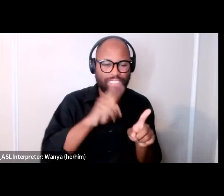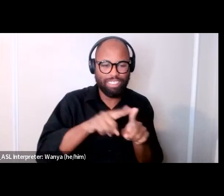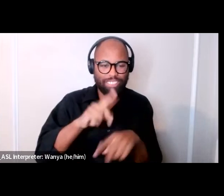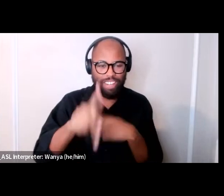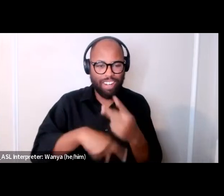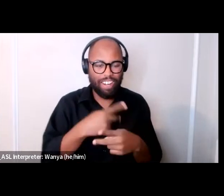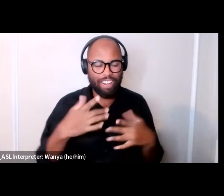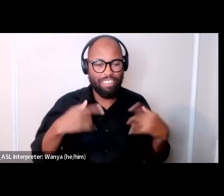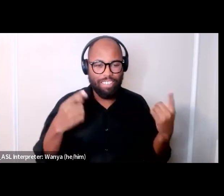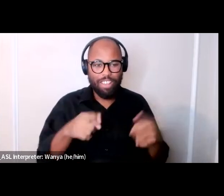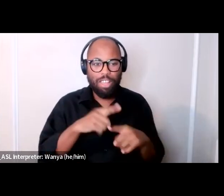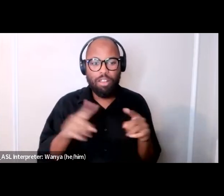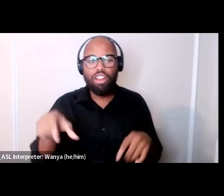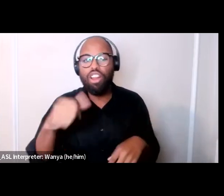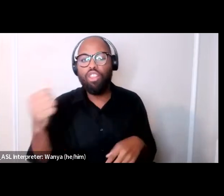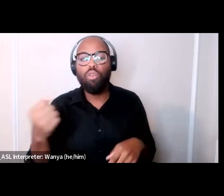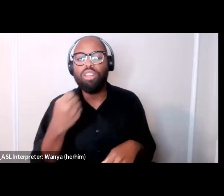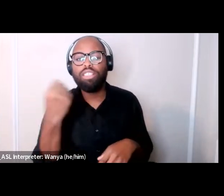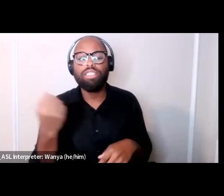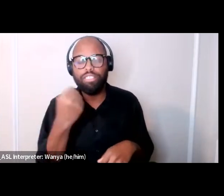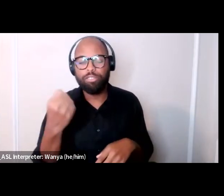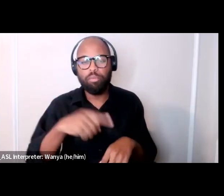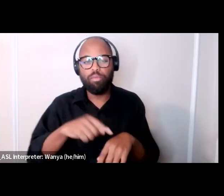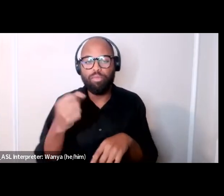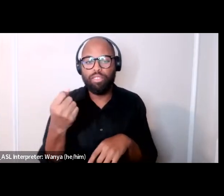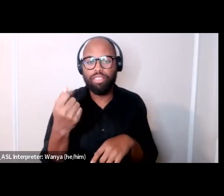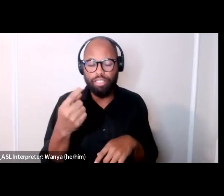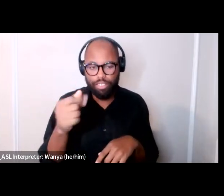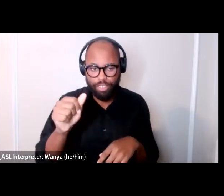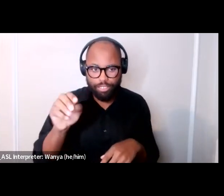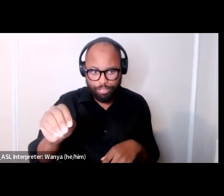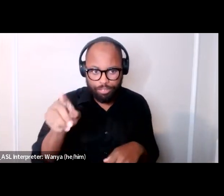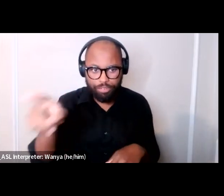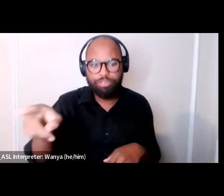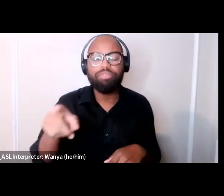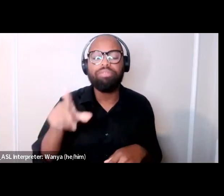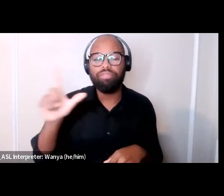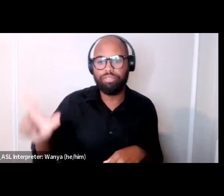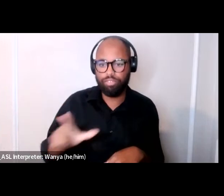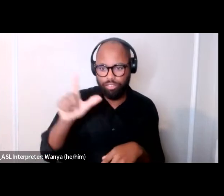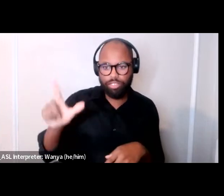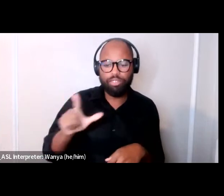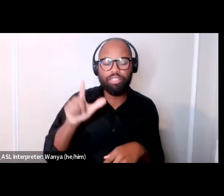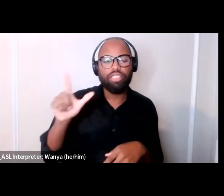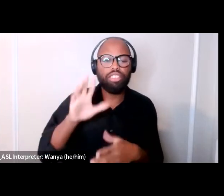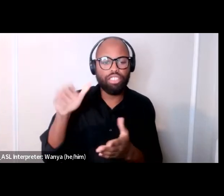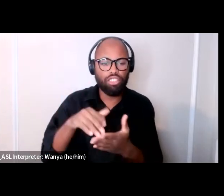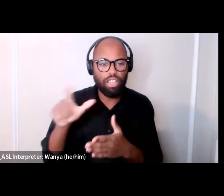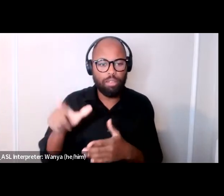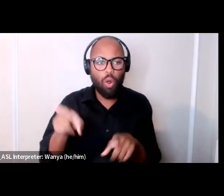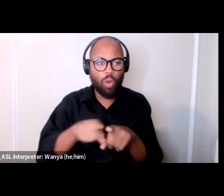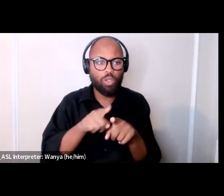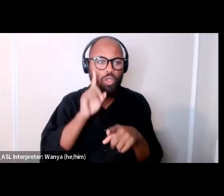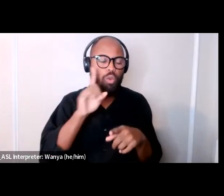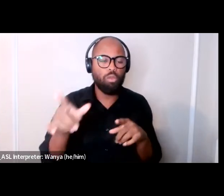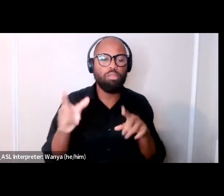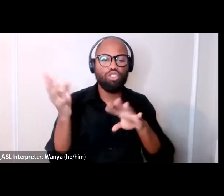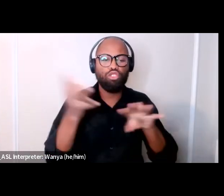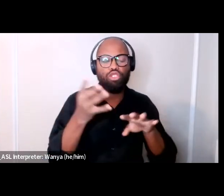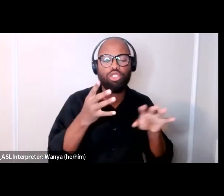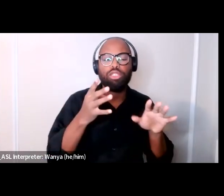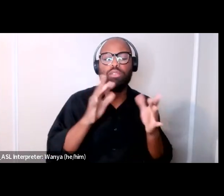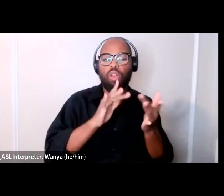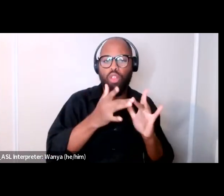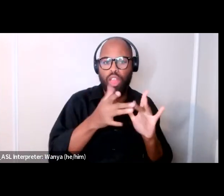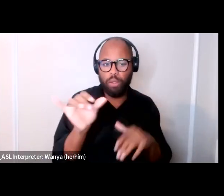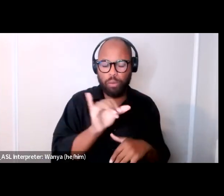in the Custer Cox room of the Rundell Public Library. It also will be streamed online, and so we're very eager to